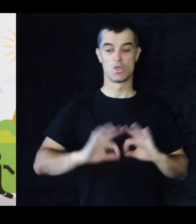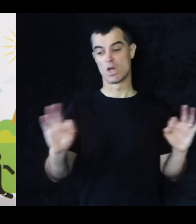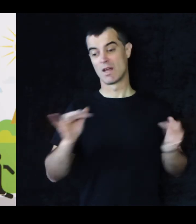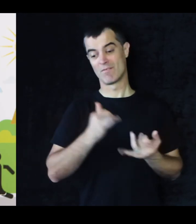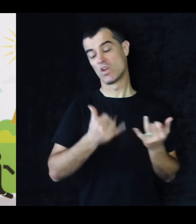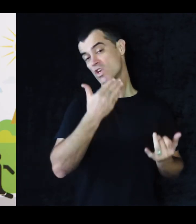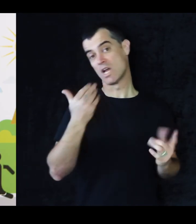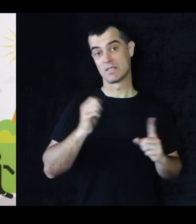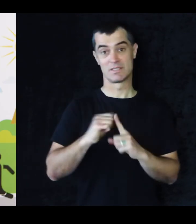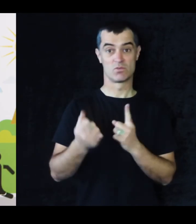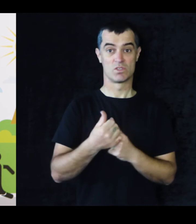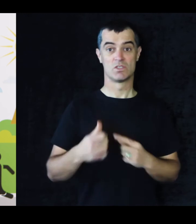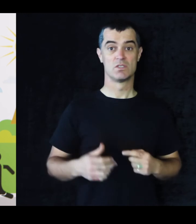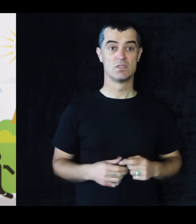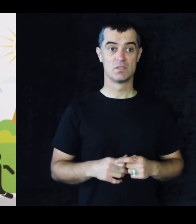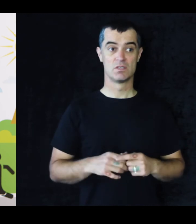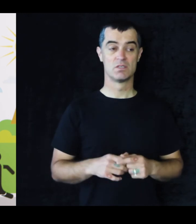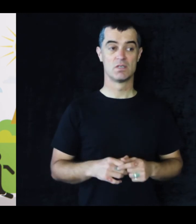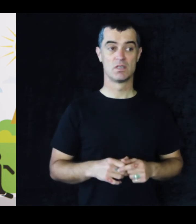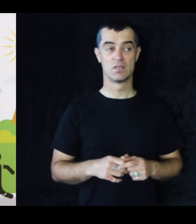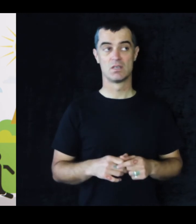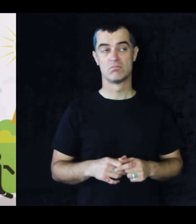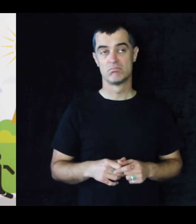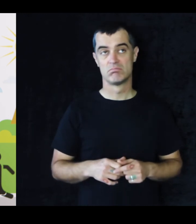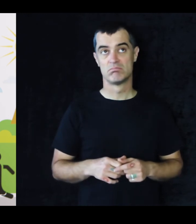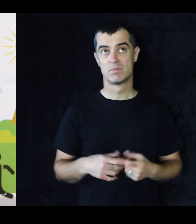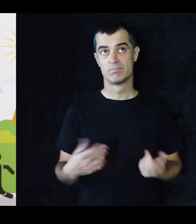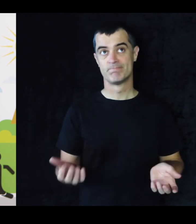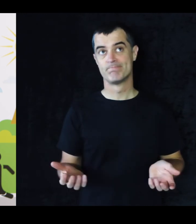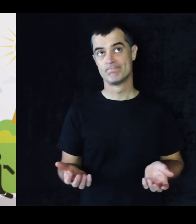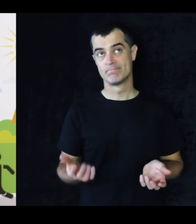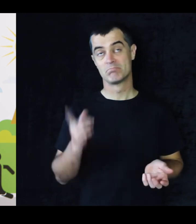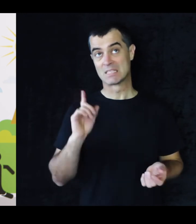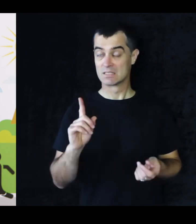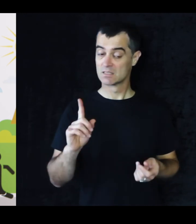That is not a very nice situation.